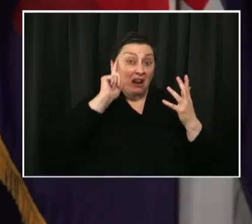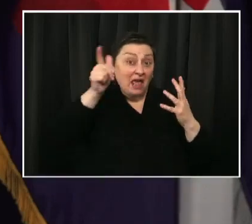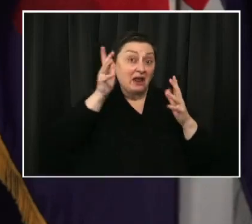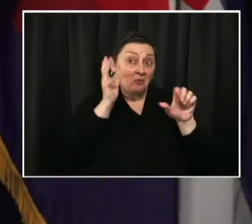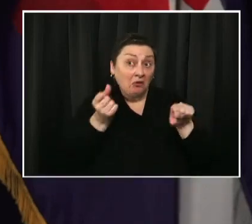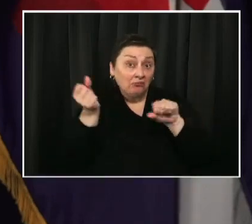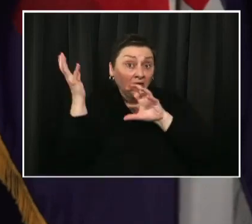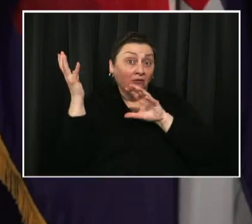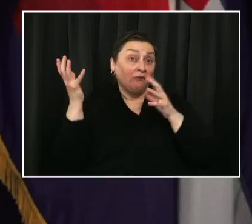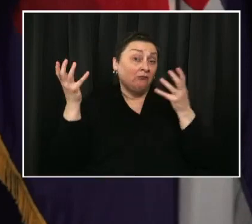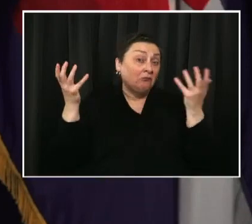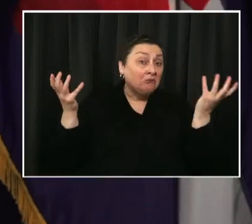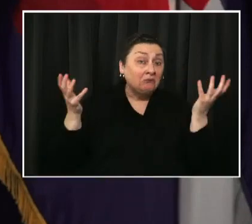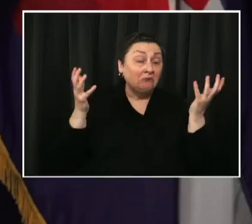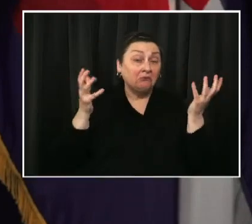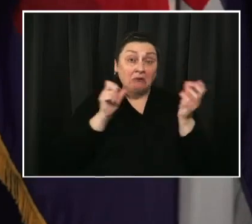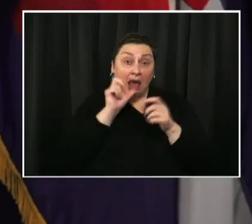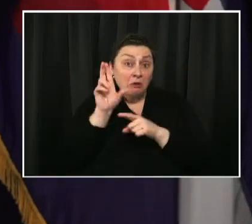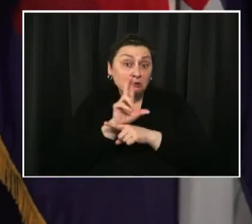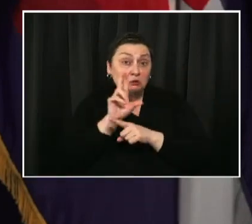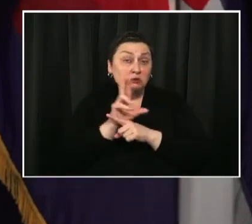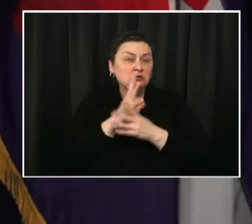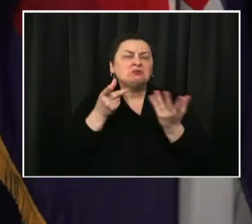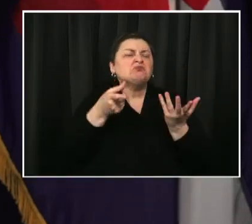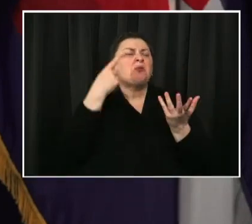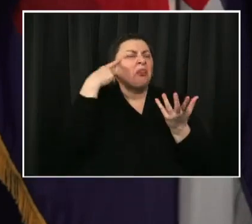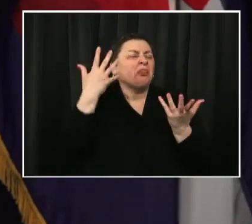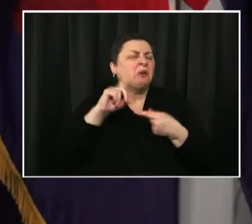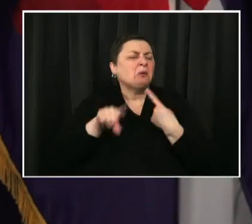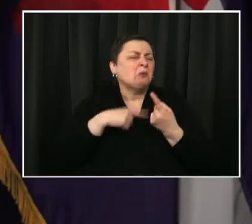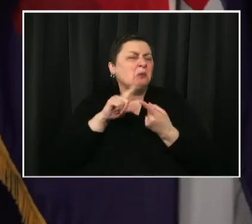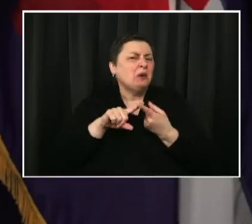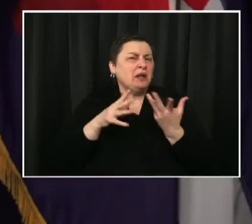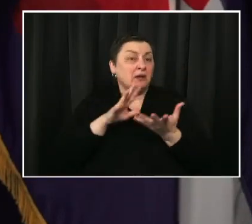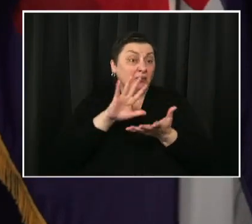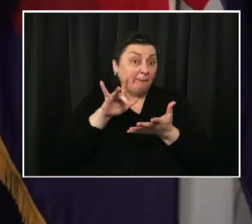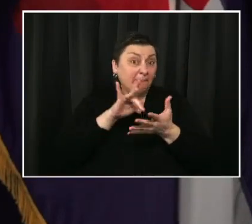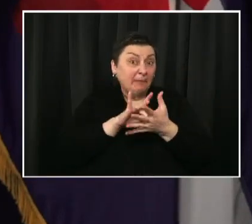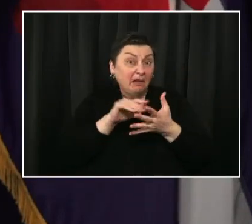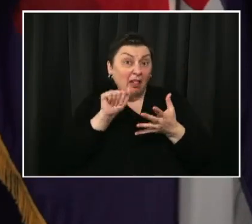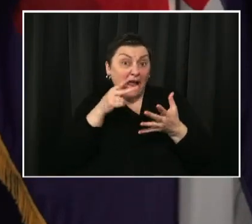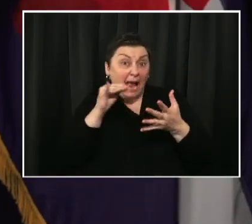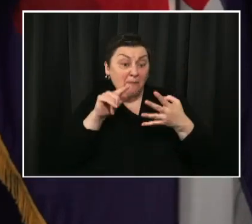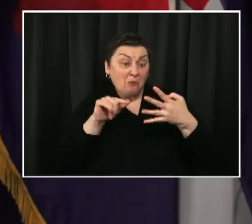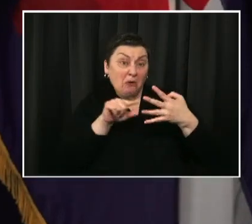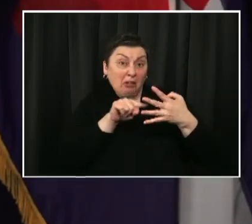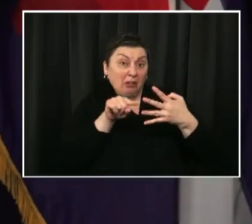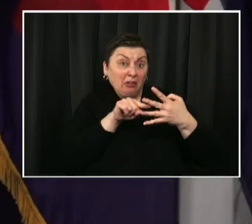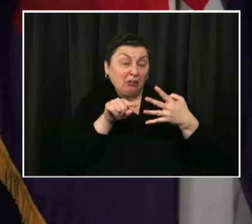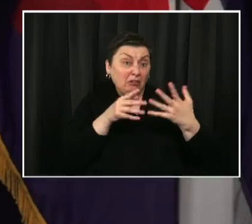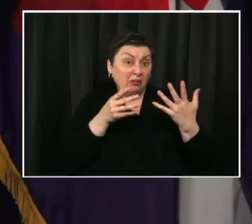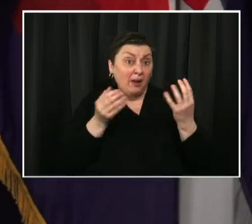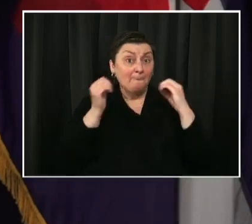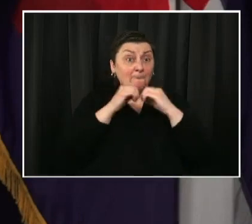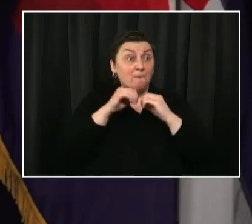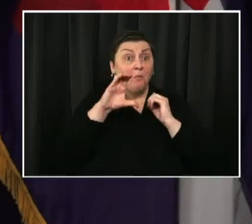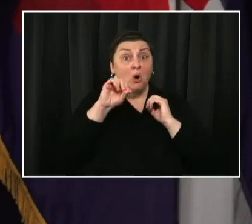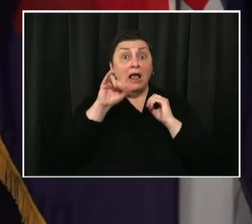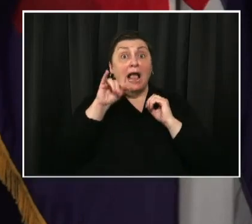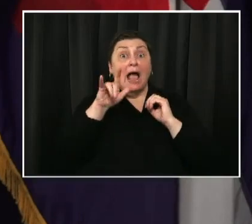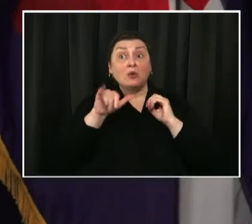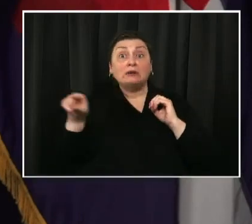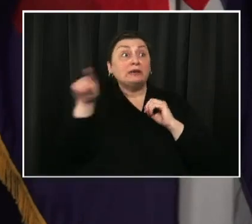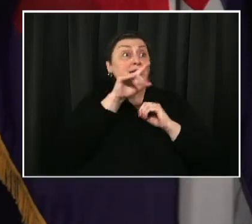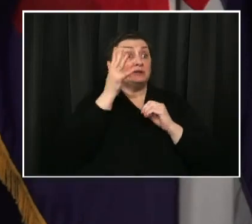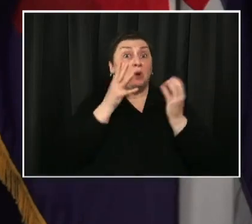expect that to happen? Do you think mid-April would be a time that might happen when more counties get more of these vaccines into